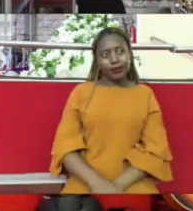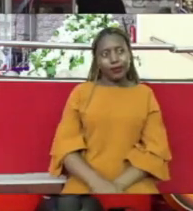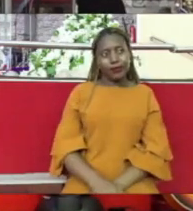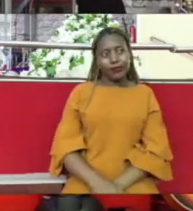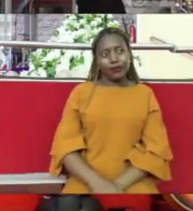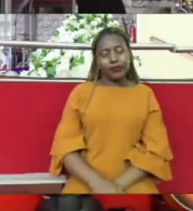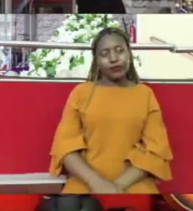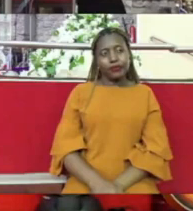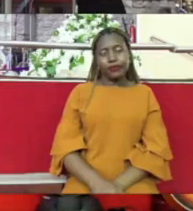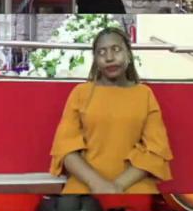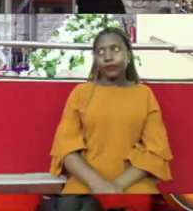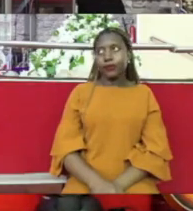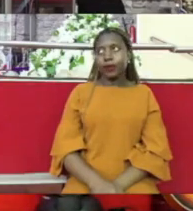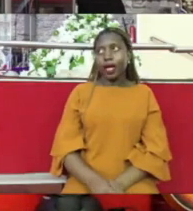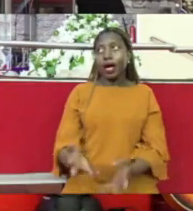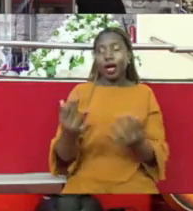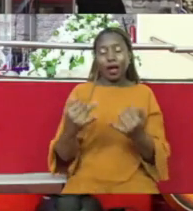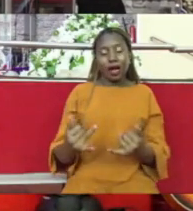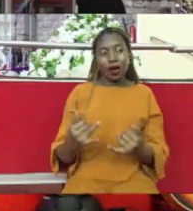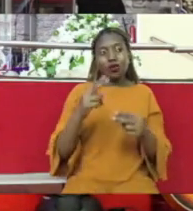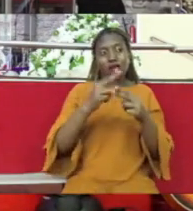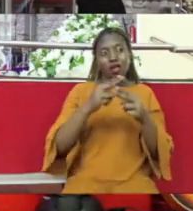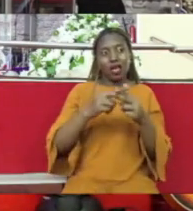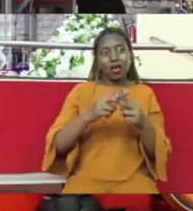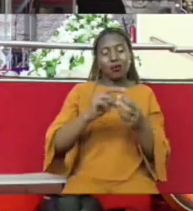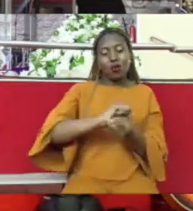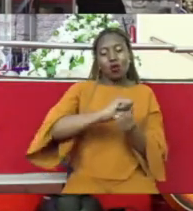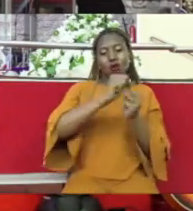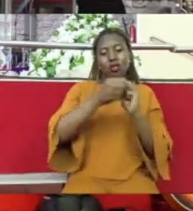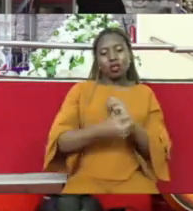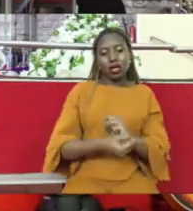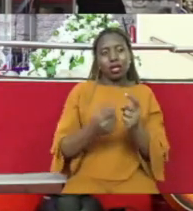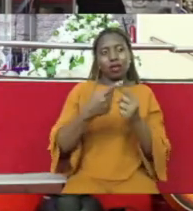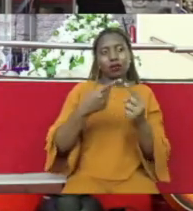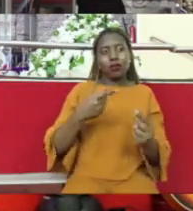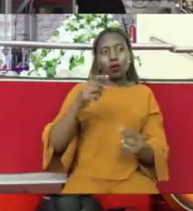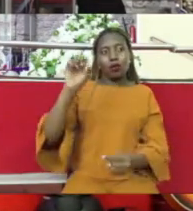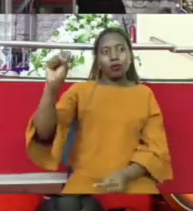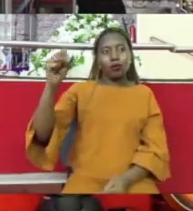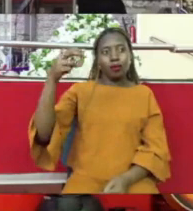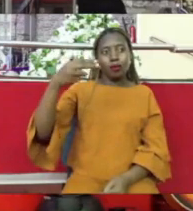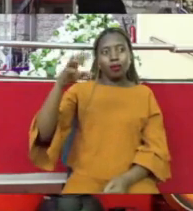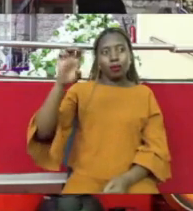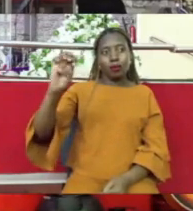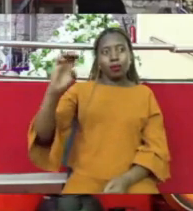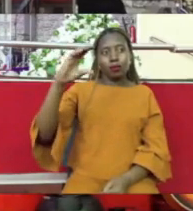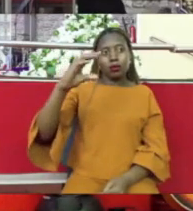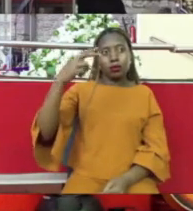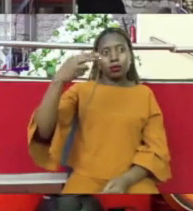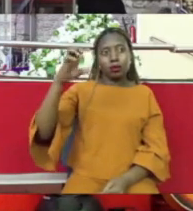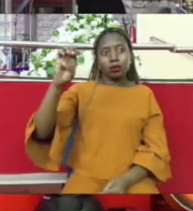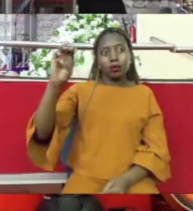pakawa najisi. And then the name was changed from Sechem to Sachar. Ikabidi jina libadilishwe toka